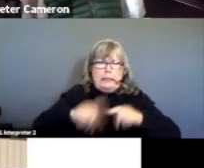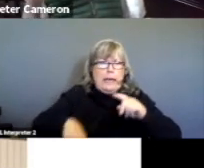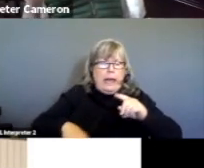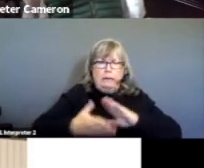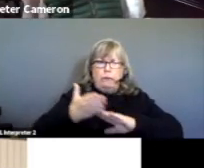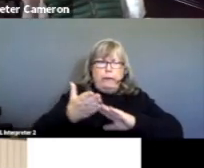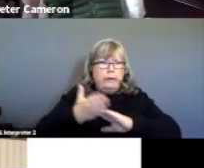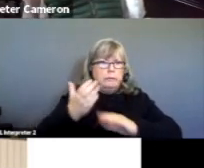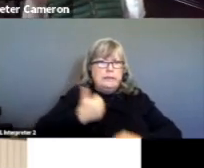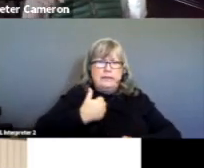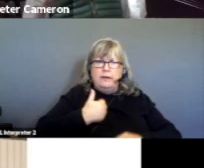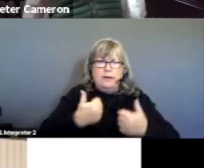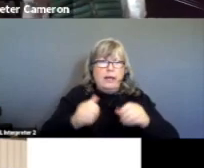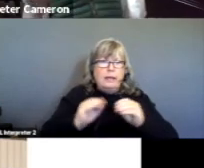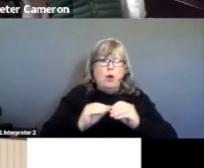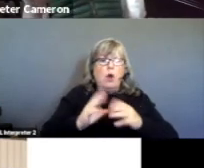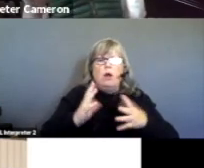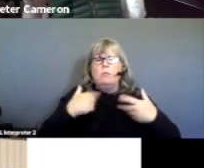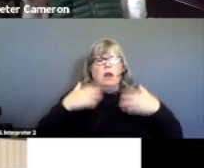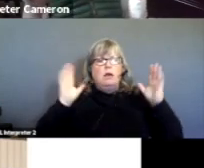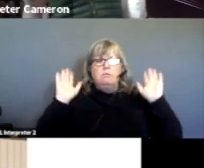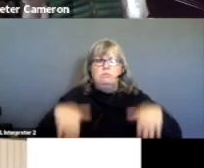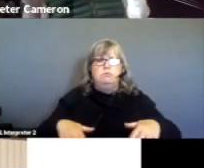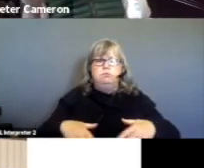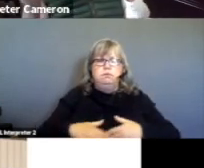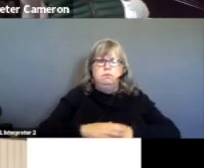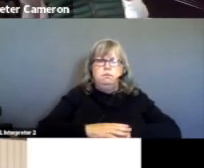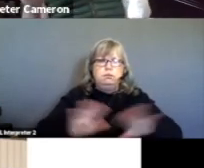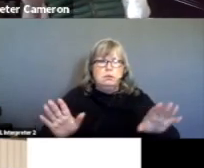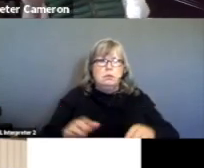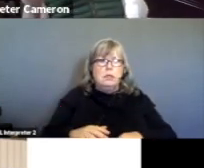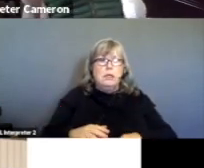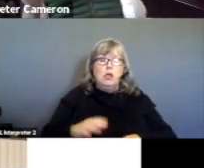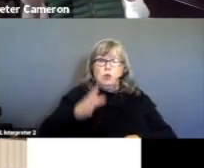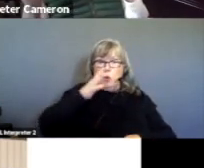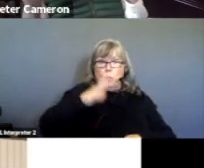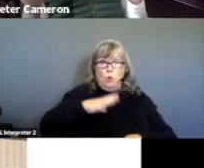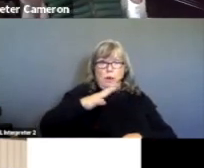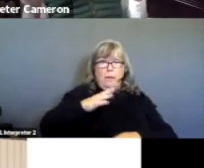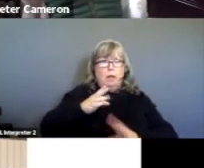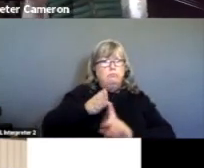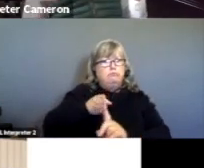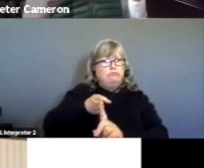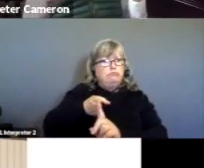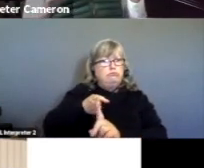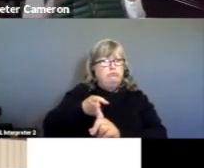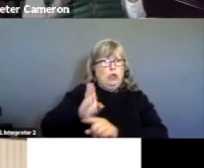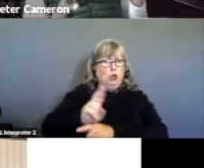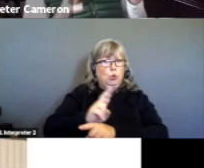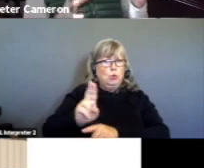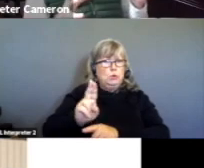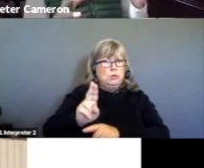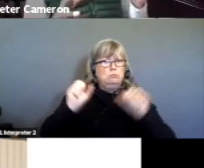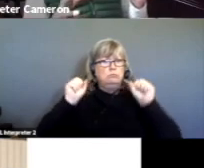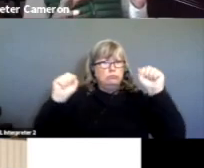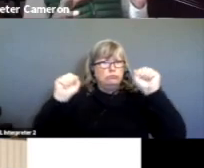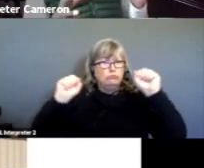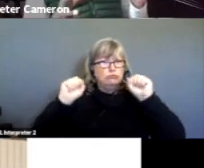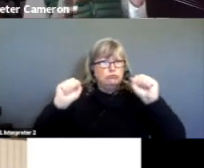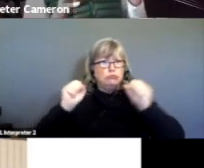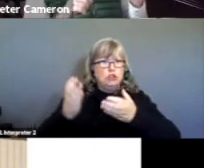I'm gonna drop it. Well, the women who were using the service said, wait a minute, we like